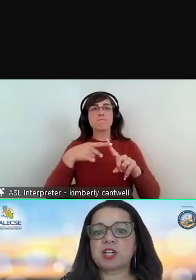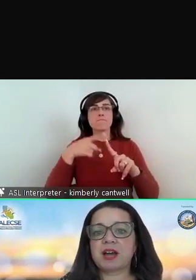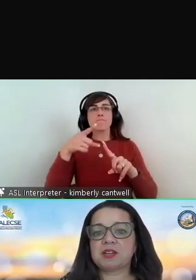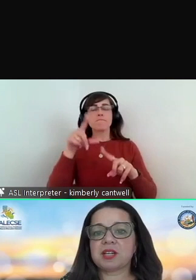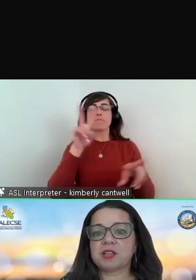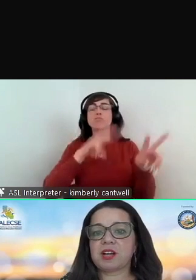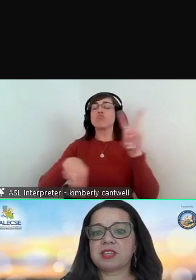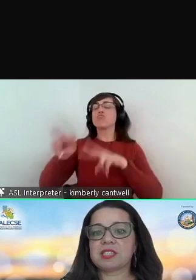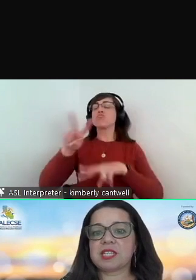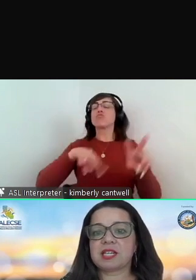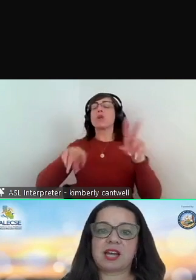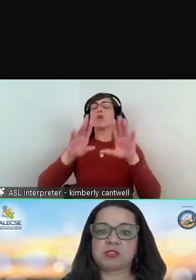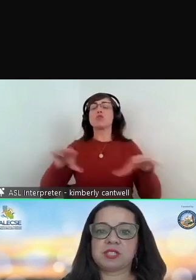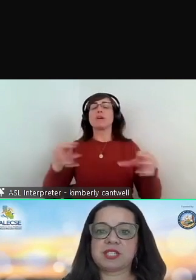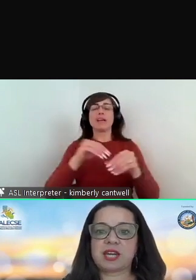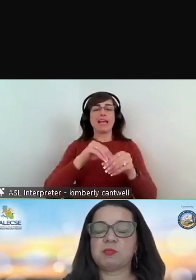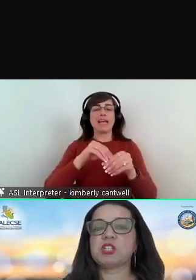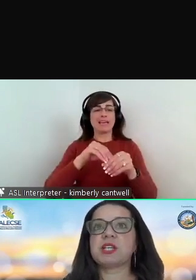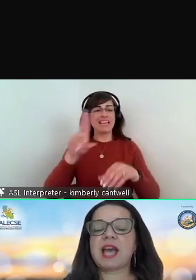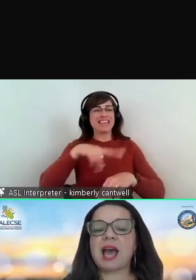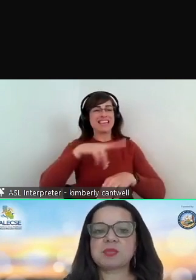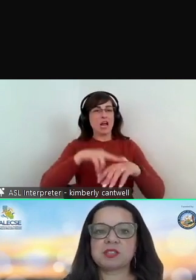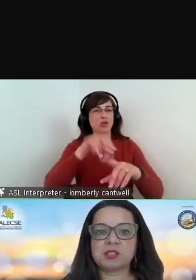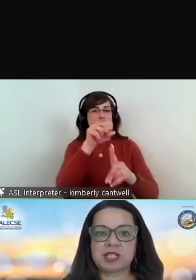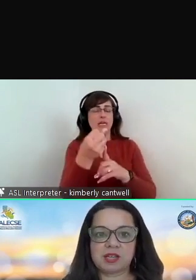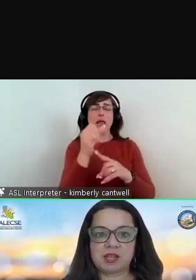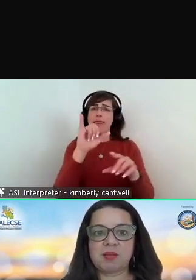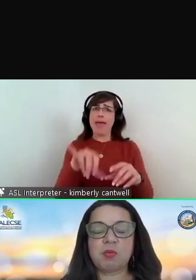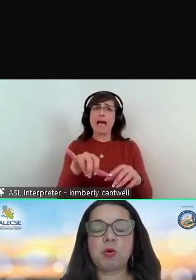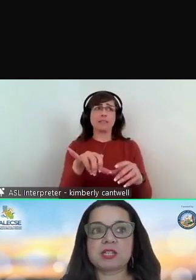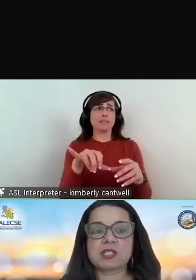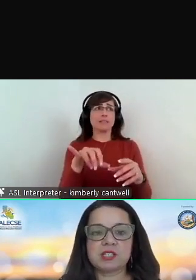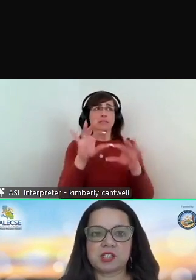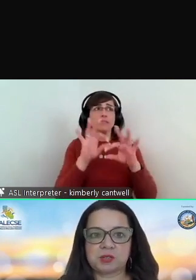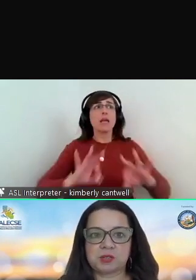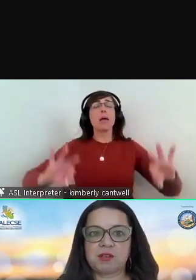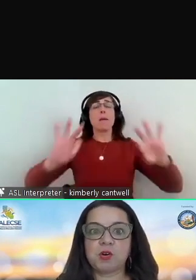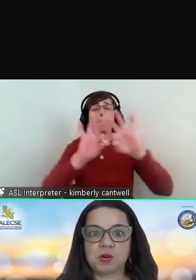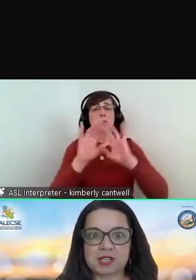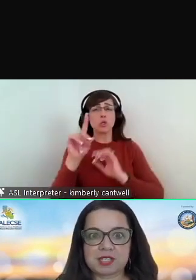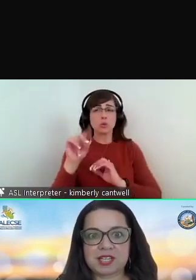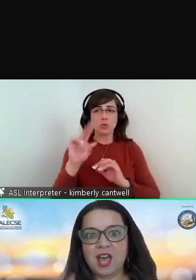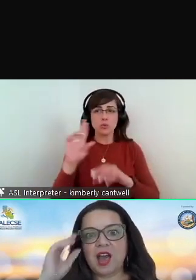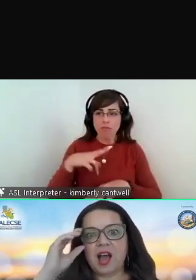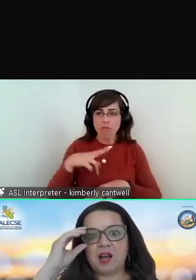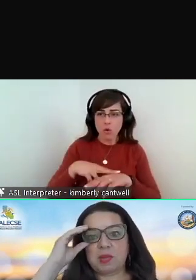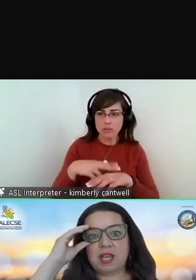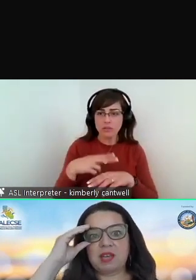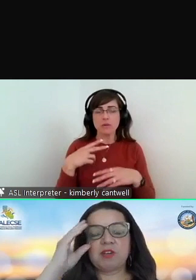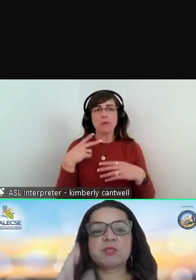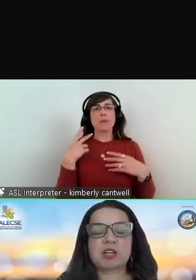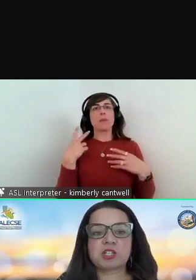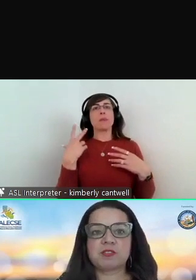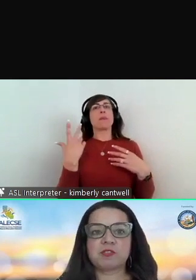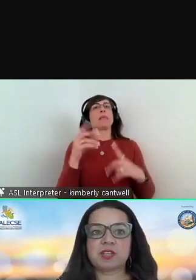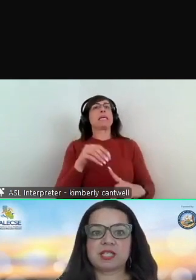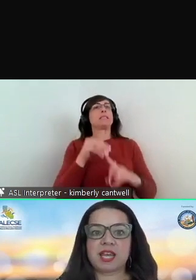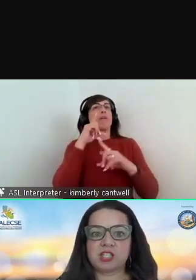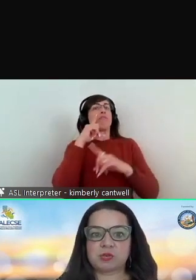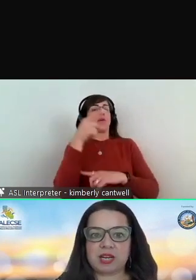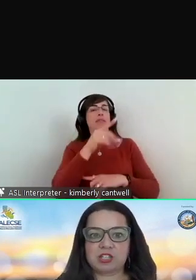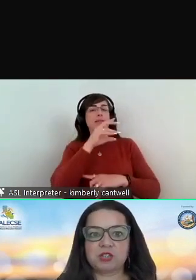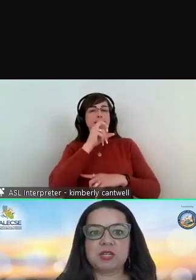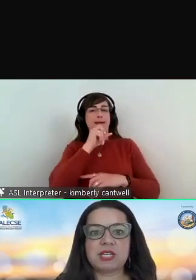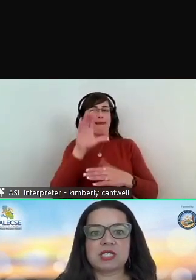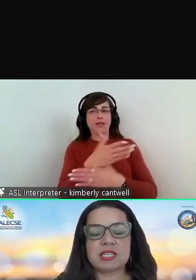observe a child in their authentic, natural setting, which is absolutely important to do, of course, especially for this